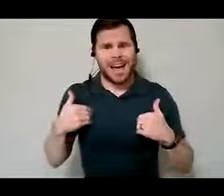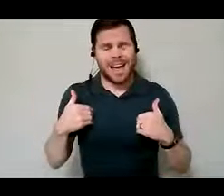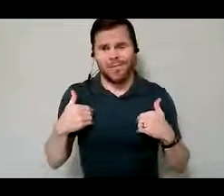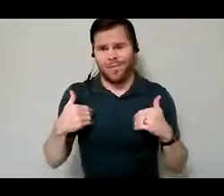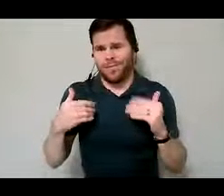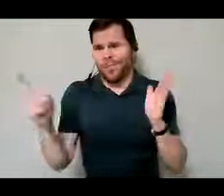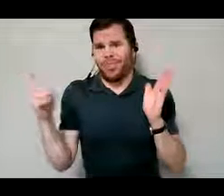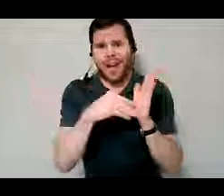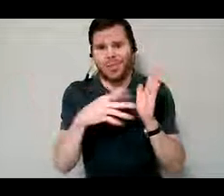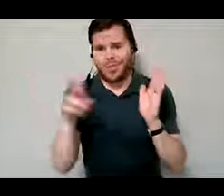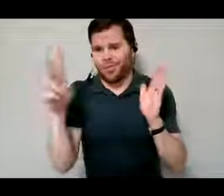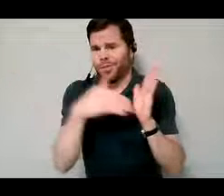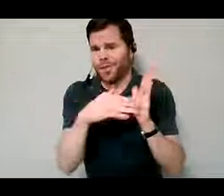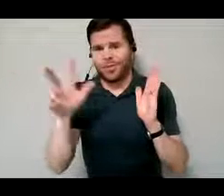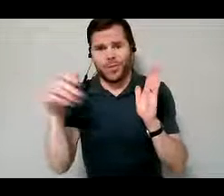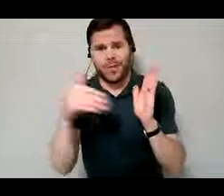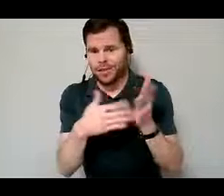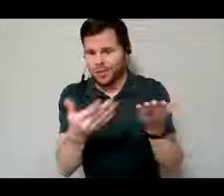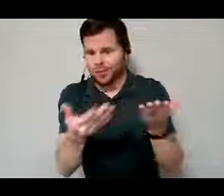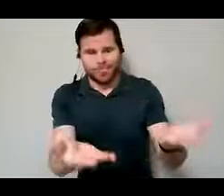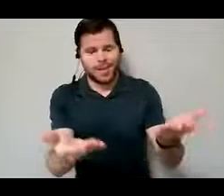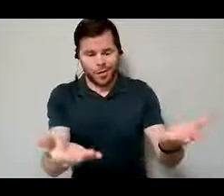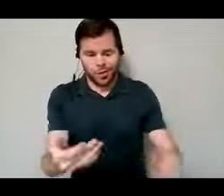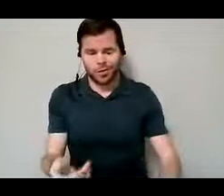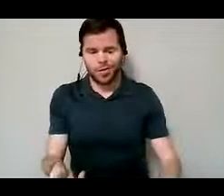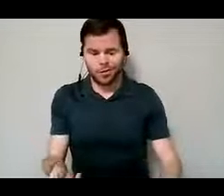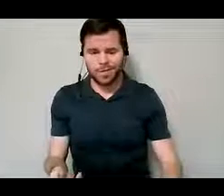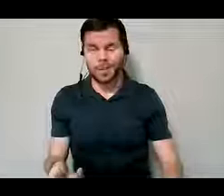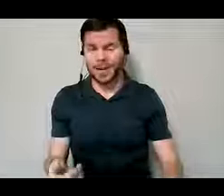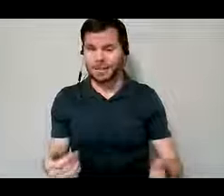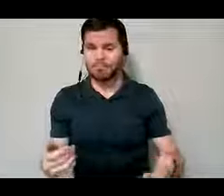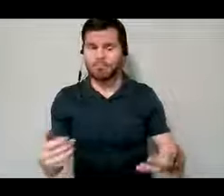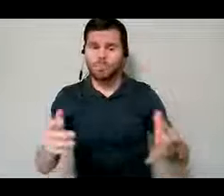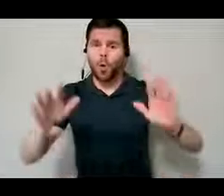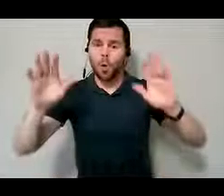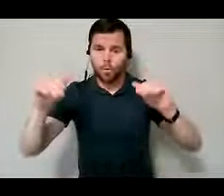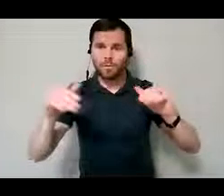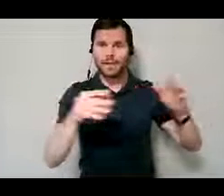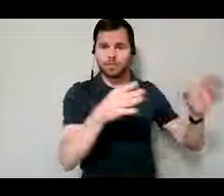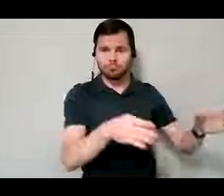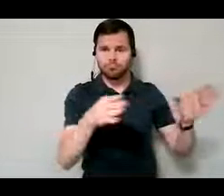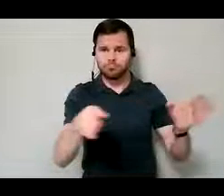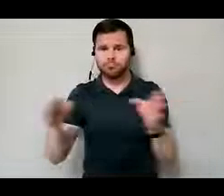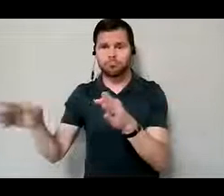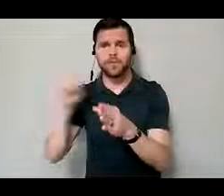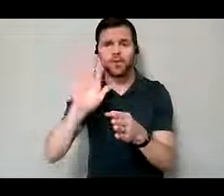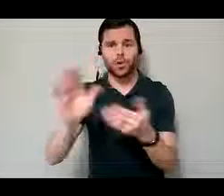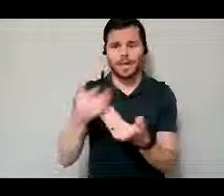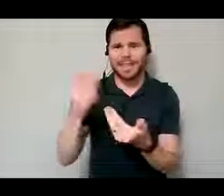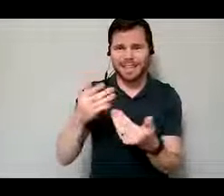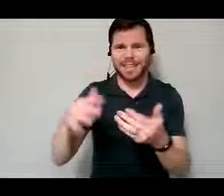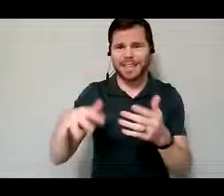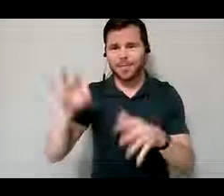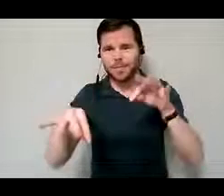curated, and organized for ease, but there should be more than enough for any teacher to spend the